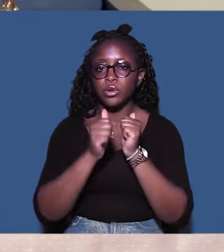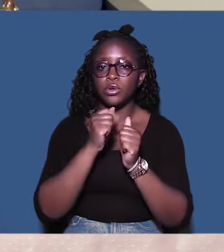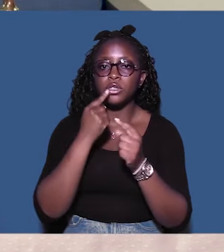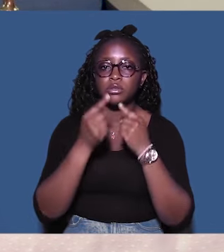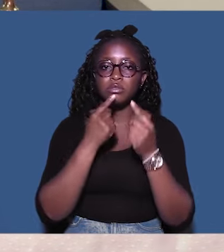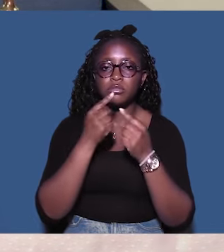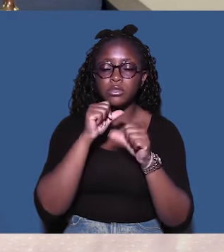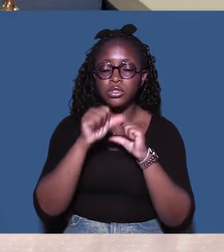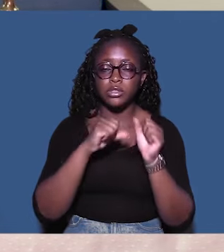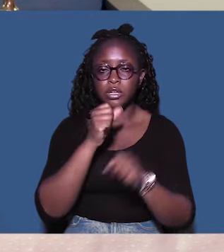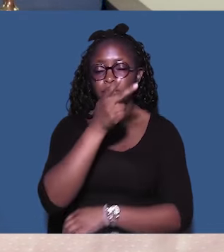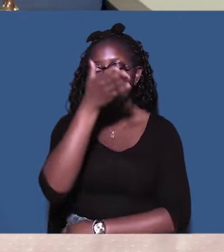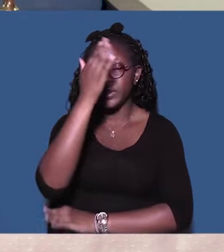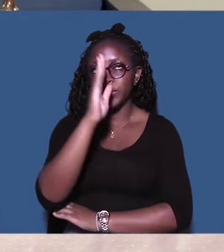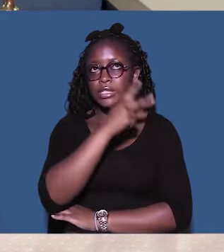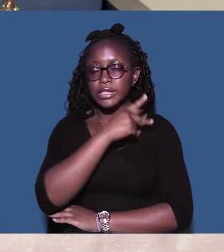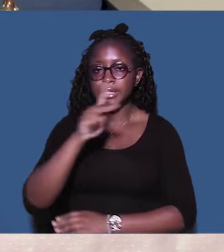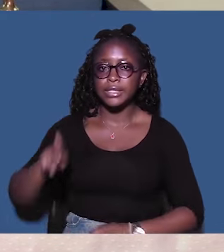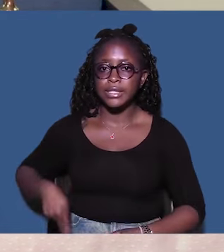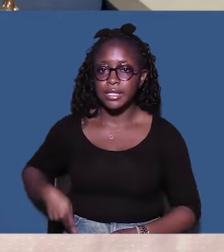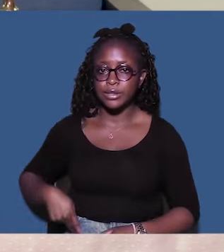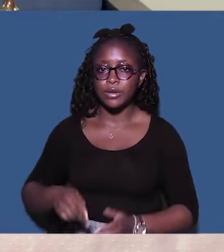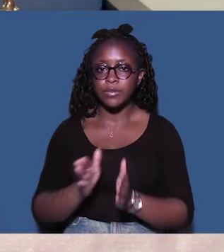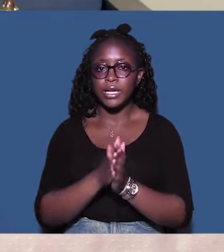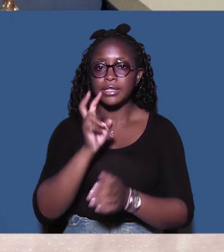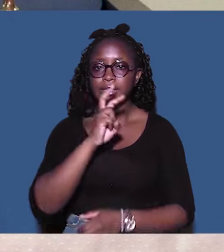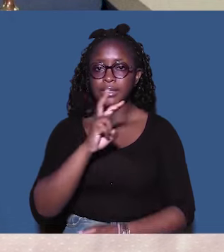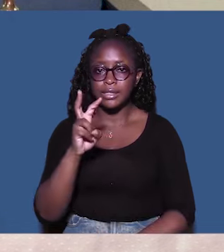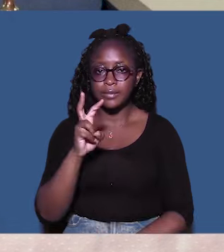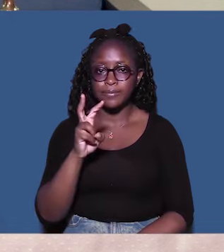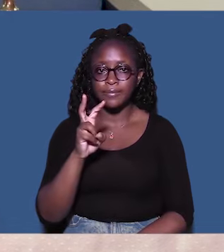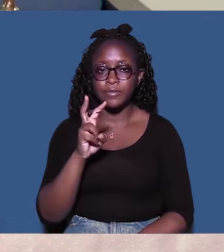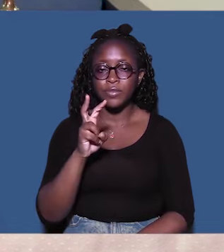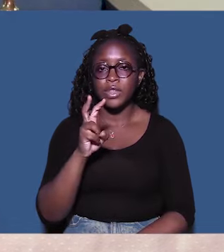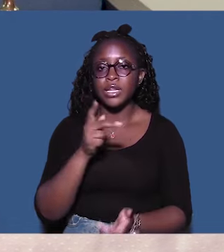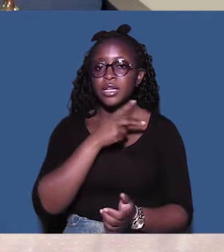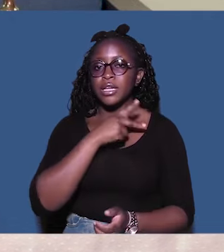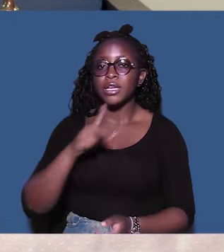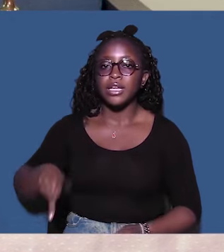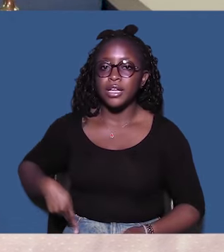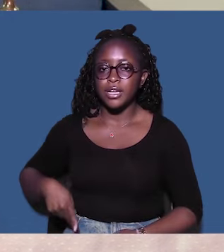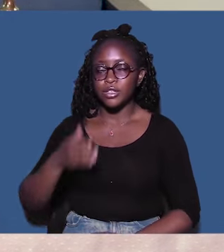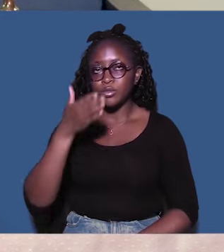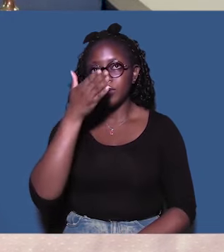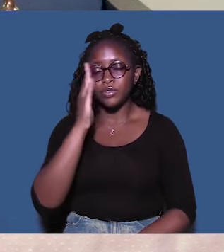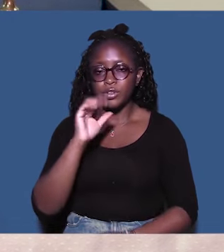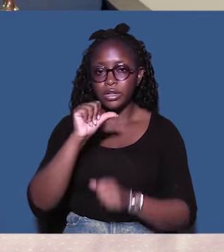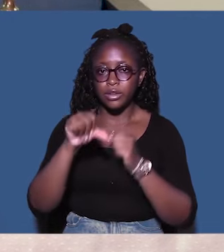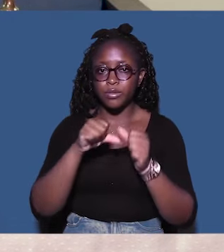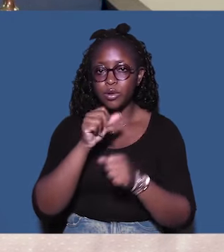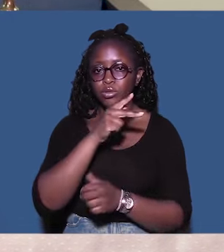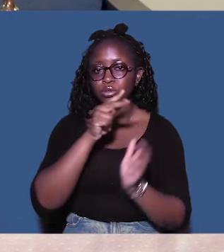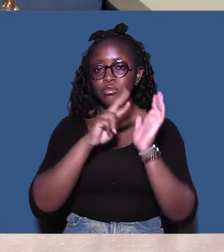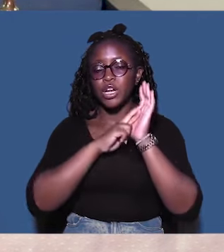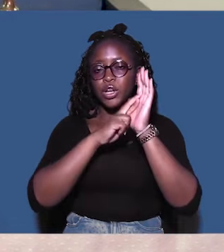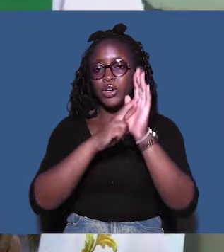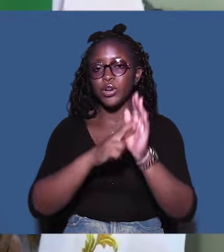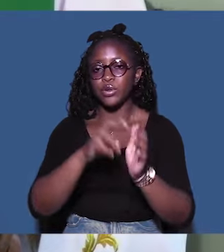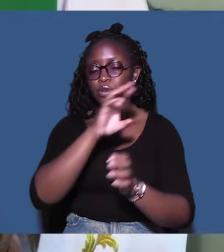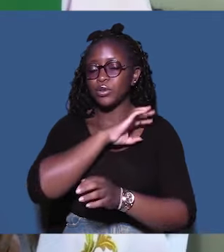kingdom. And you see, the kingdom of God is about the rule of Christ as the king on earth and in